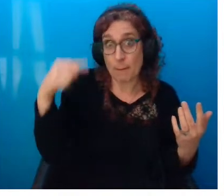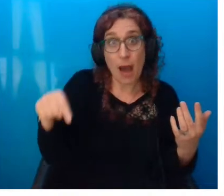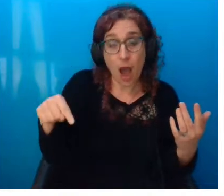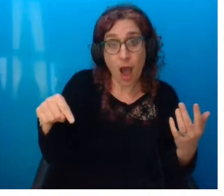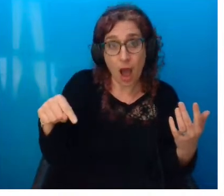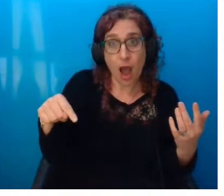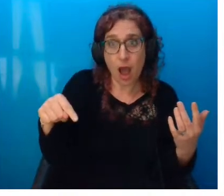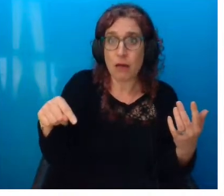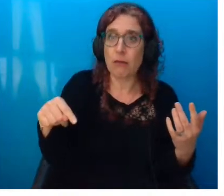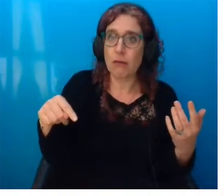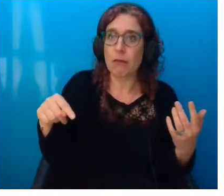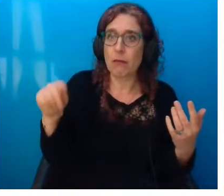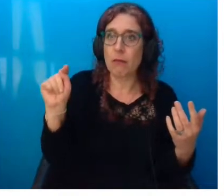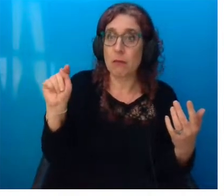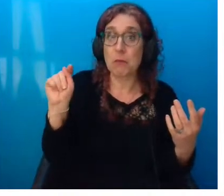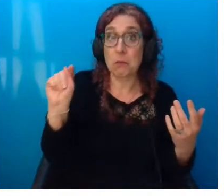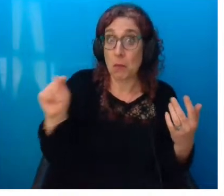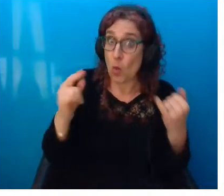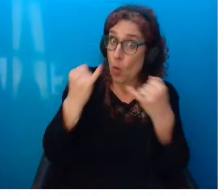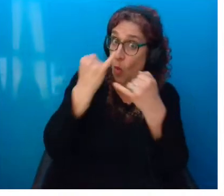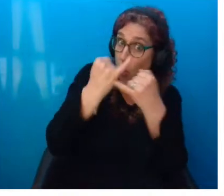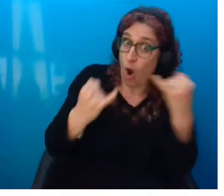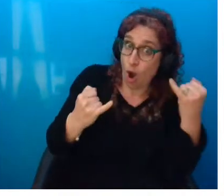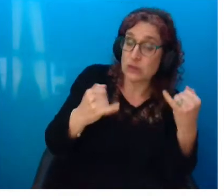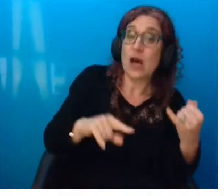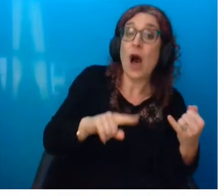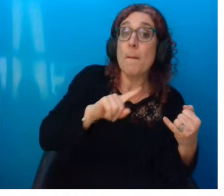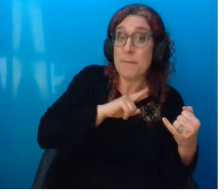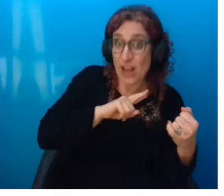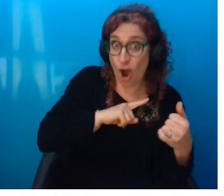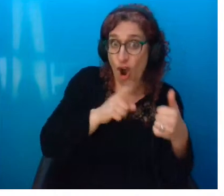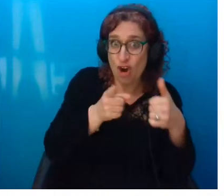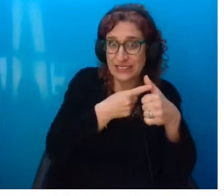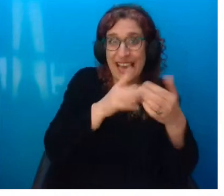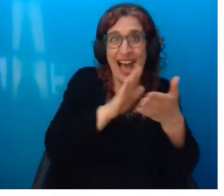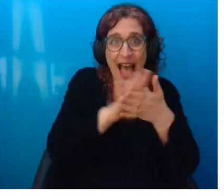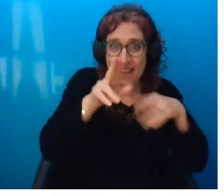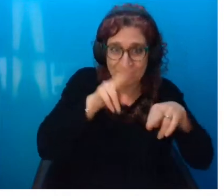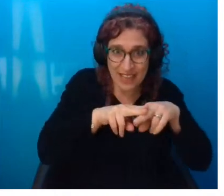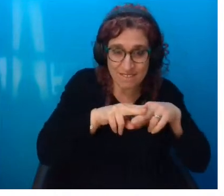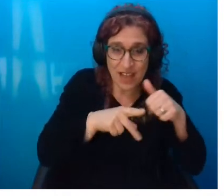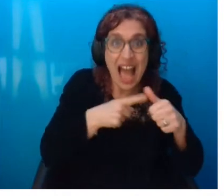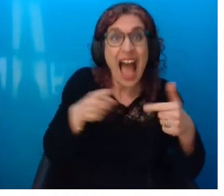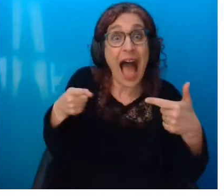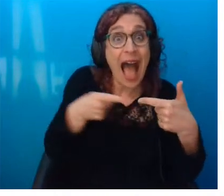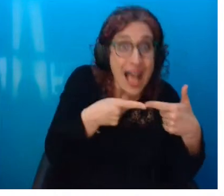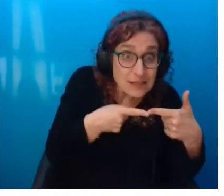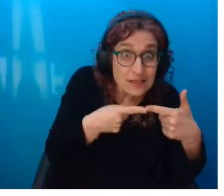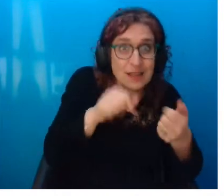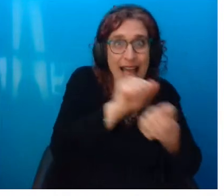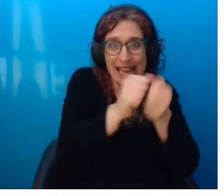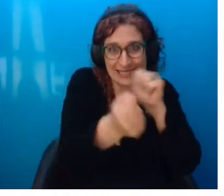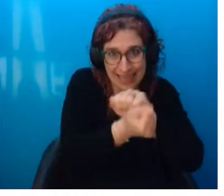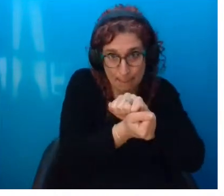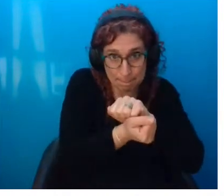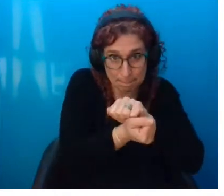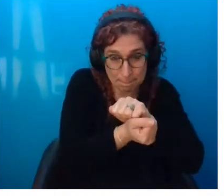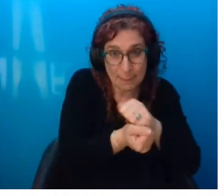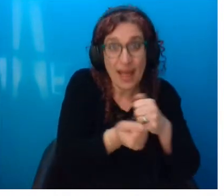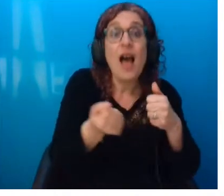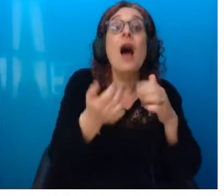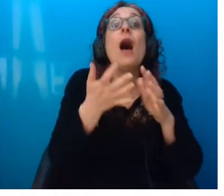is because they've got hay fever and they've got exam stress on top of it, and because they're not sleeping properly and because they